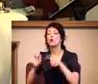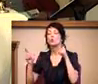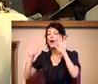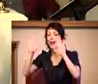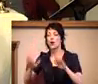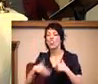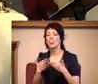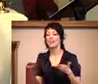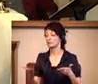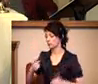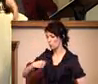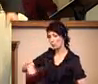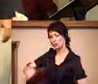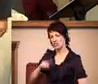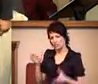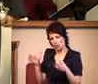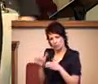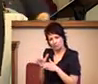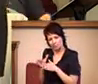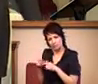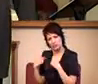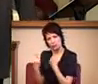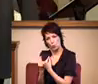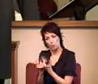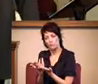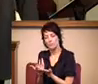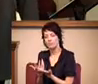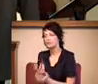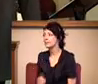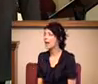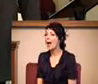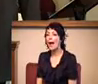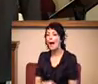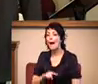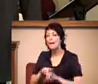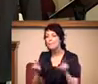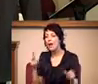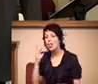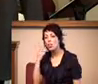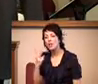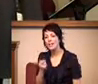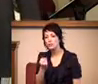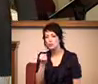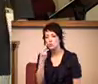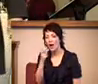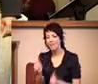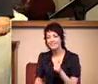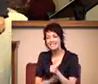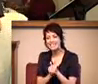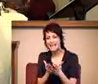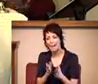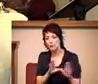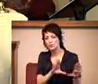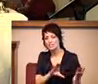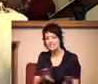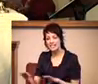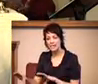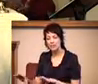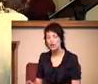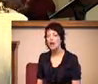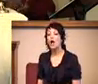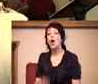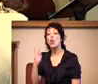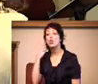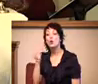We're just a small group. Yeah, well, look what 12 people did who followed Jesus. Look at what 12 people did who went to Troy